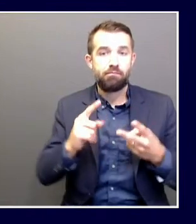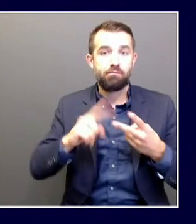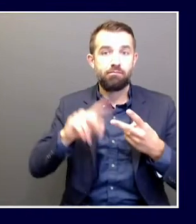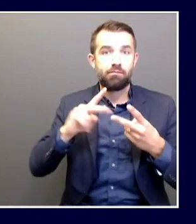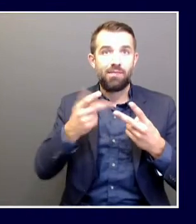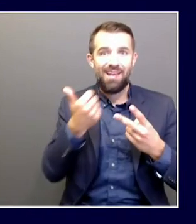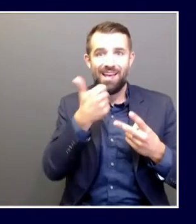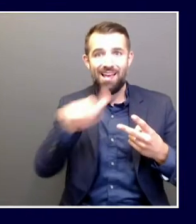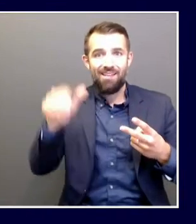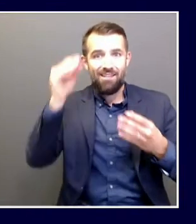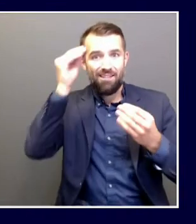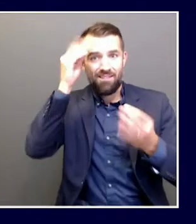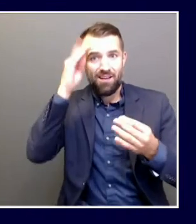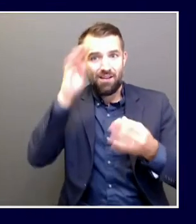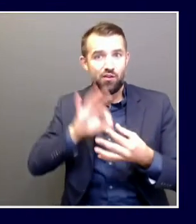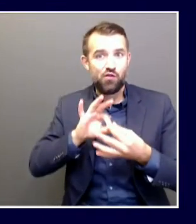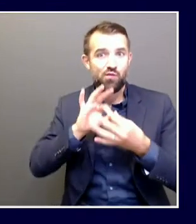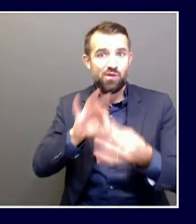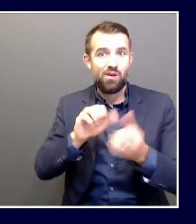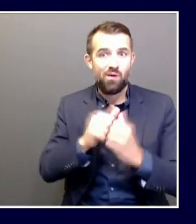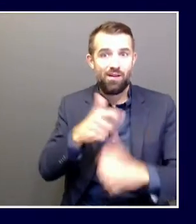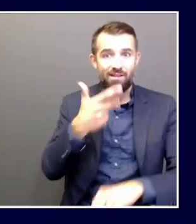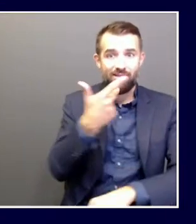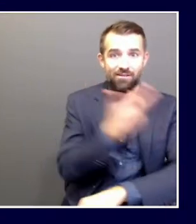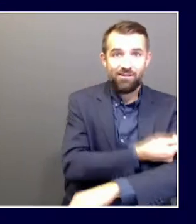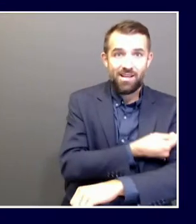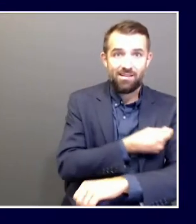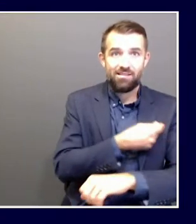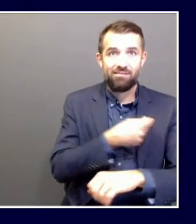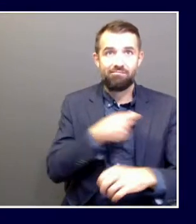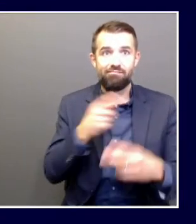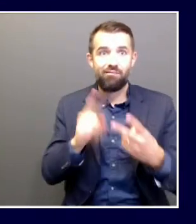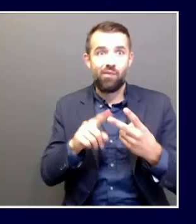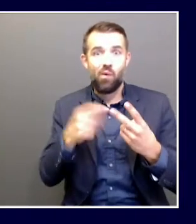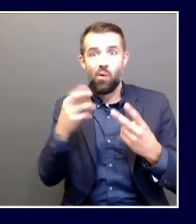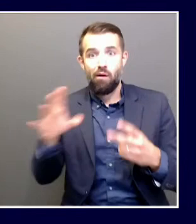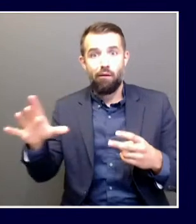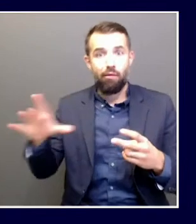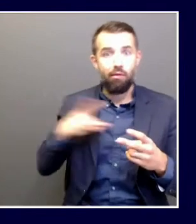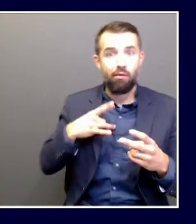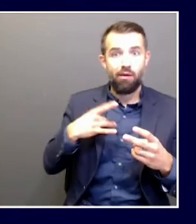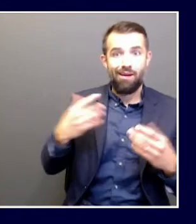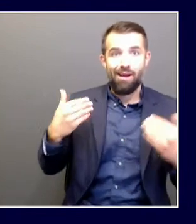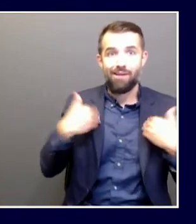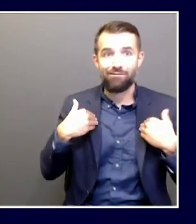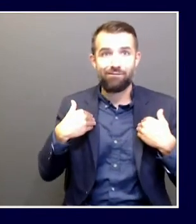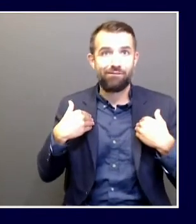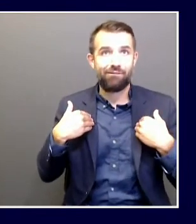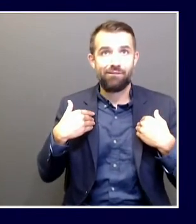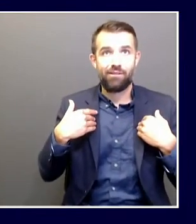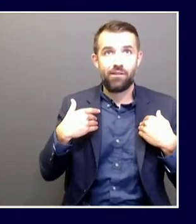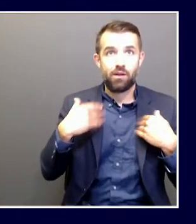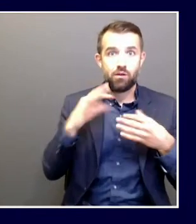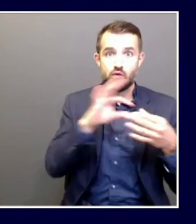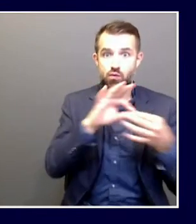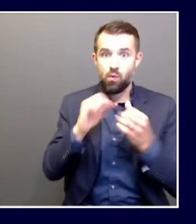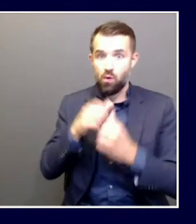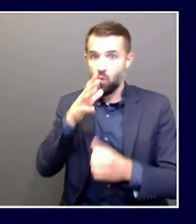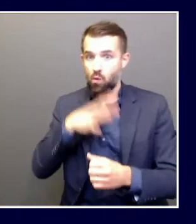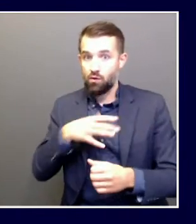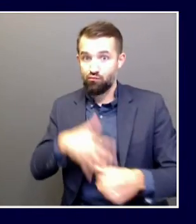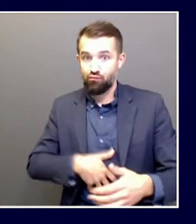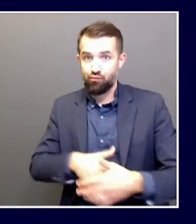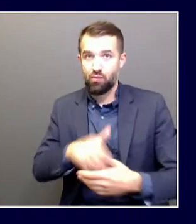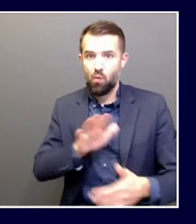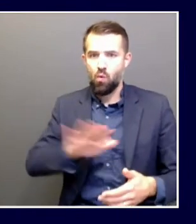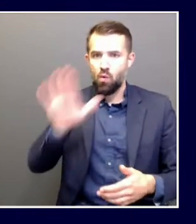Maine, because I know nationwide, I think pregnant women are only 31% vaccinated. Oh, yeah, you took the